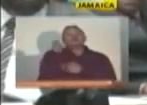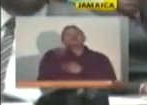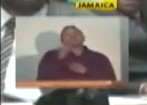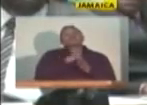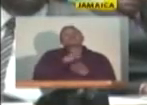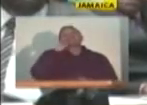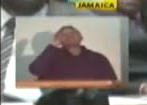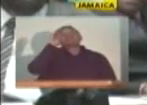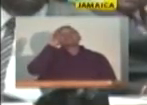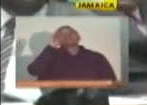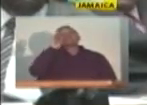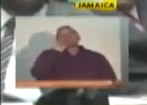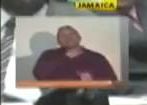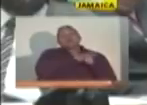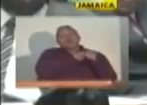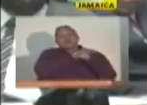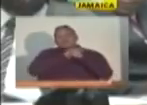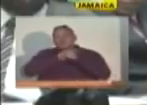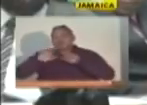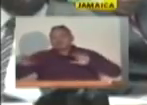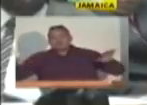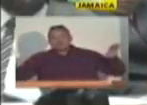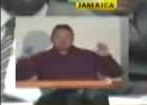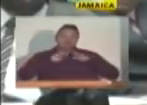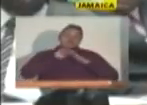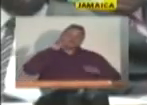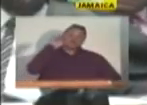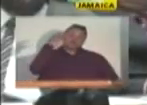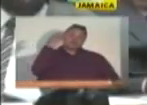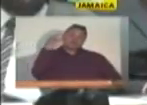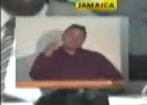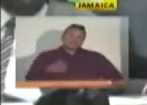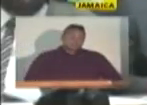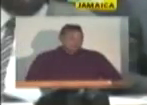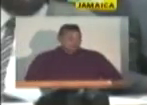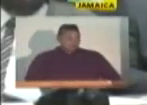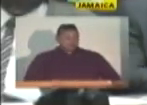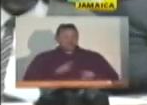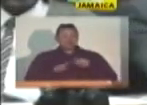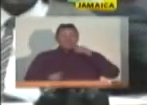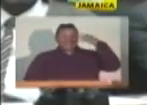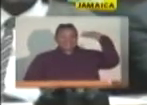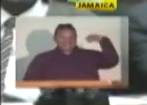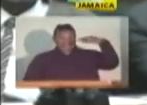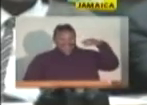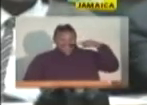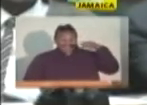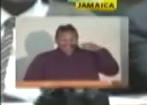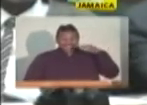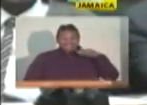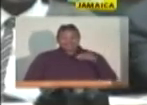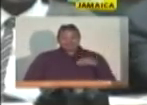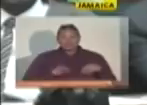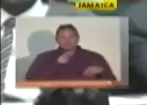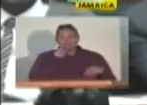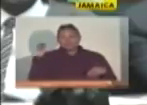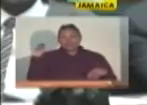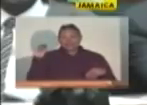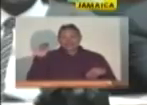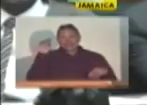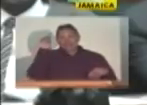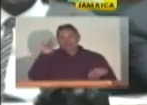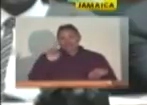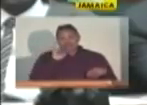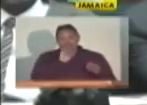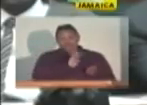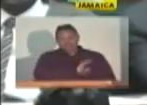six demarcated constituencies in 2017. But 19 plus million, almost half of